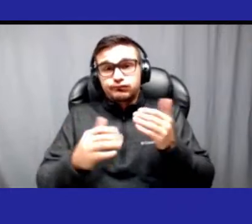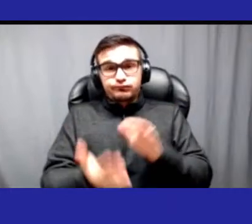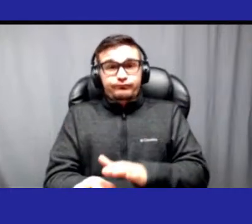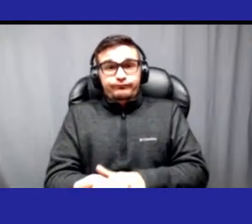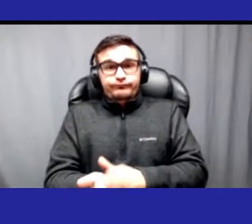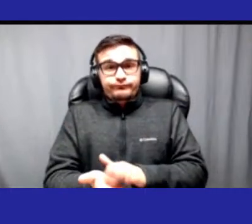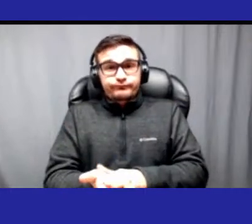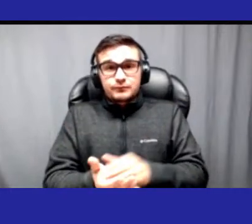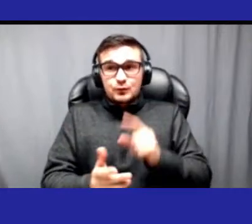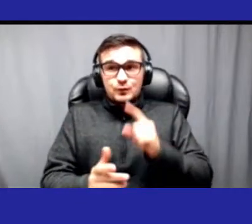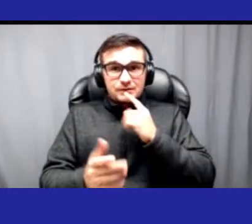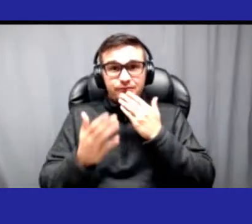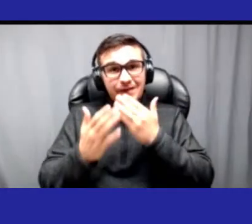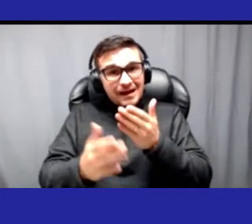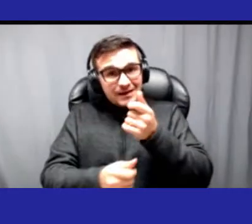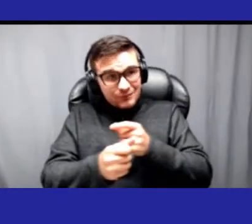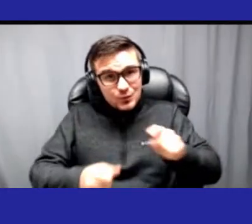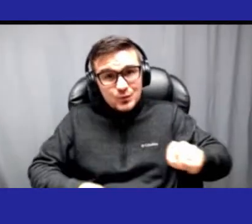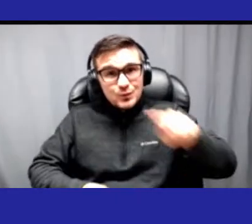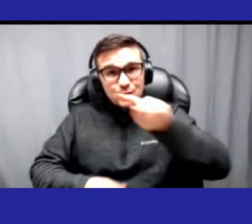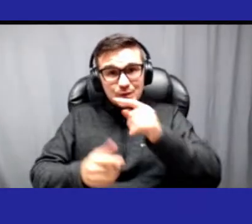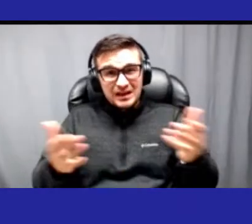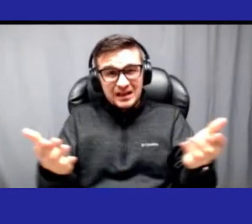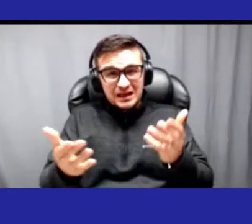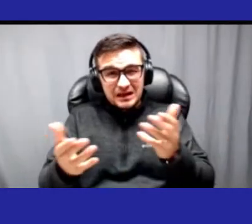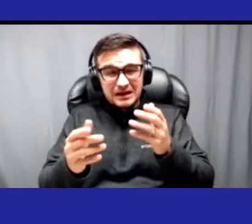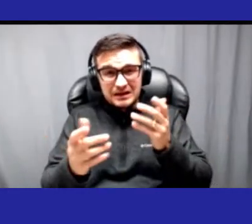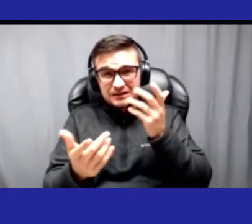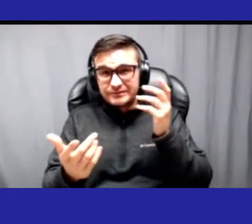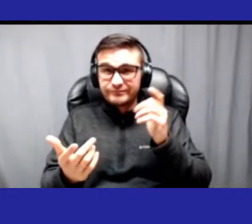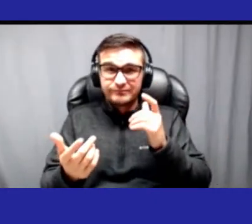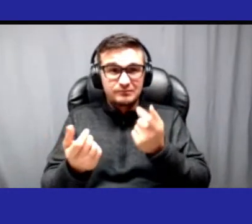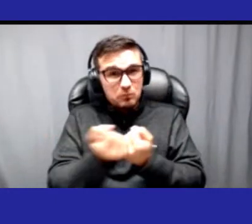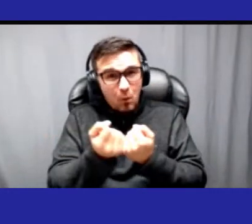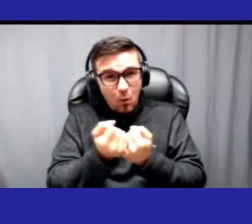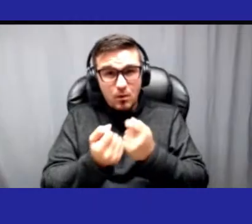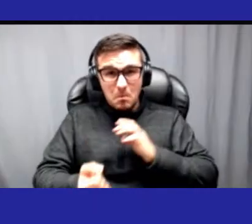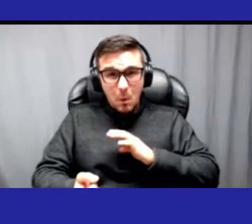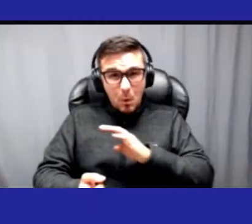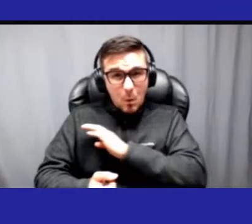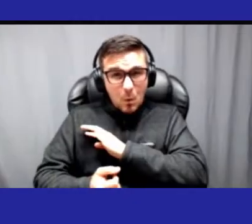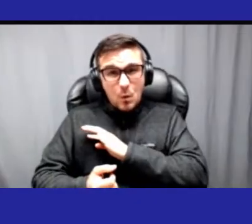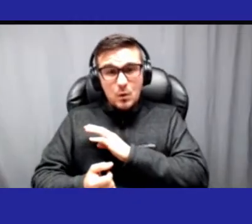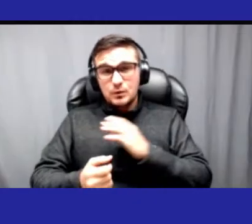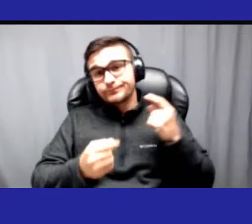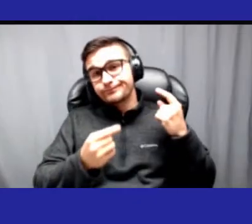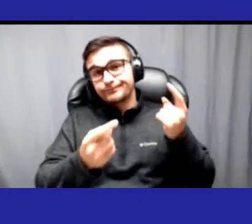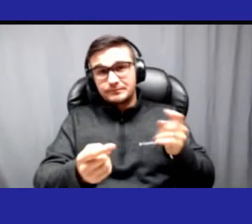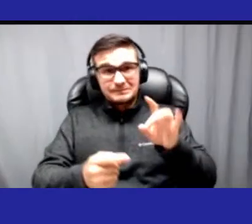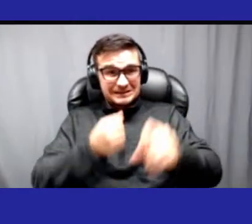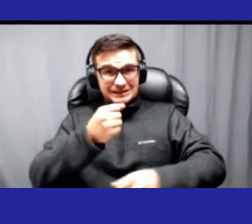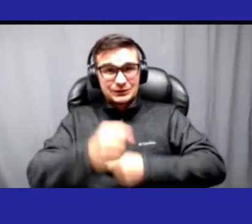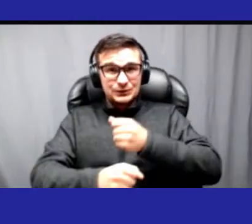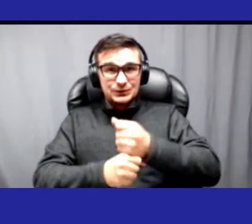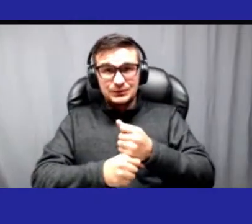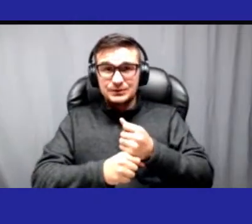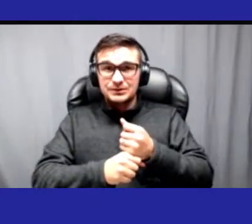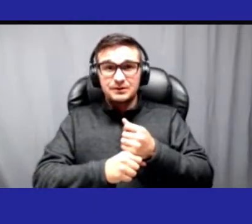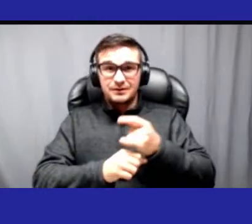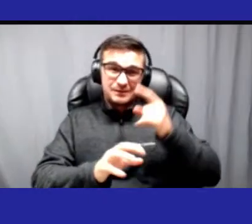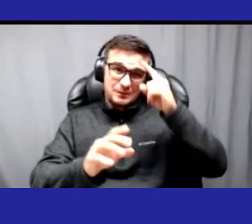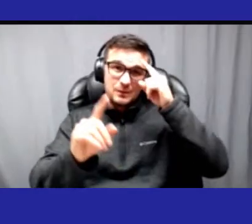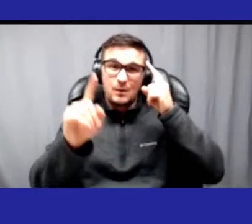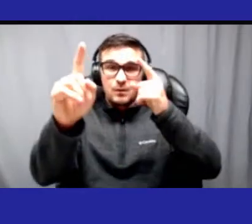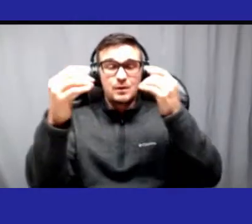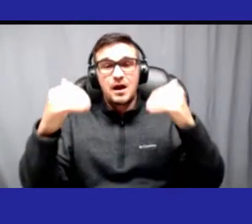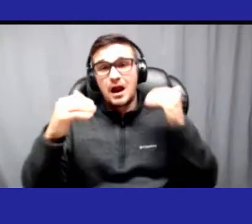for, and all the support that you as the board have given us to help us to get to the point where, 8 years ago, this was the reach goal that we'd ever be able to get here. And today